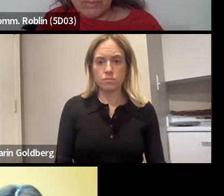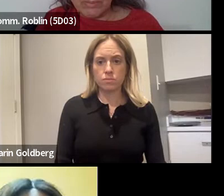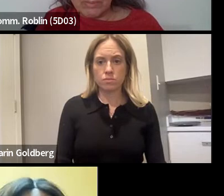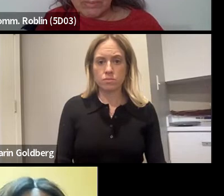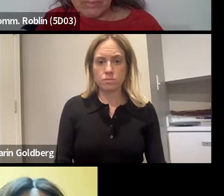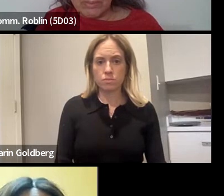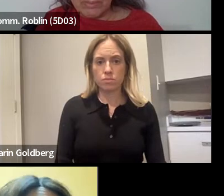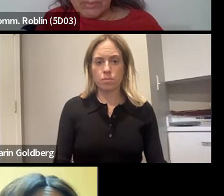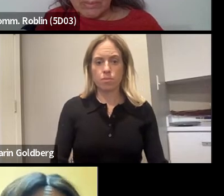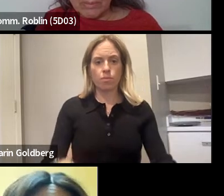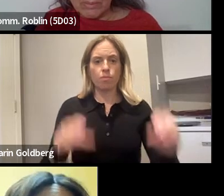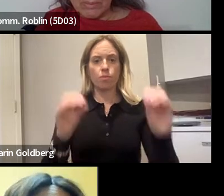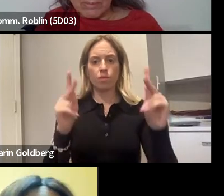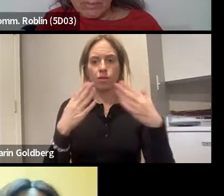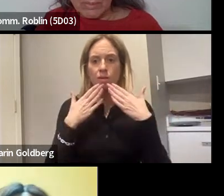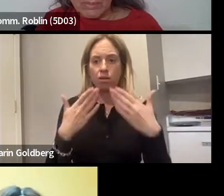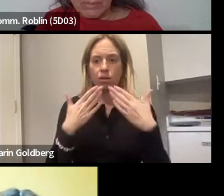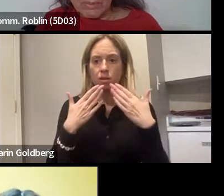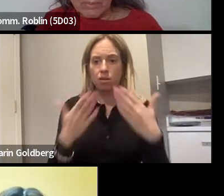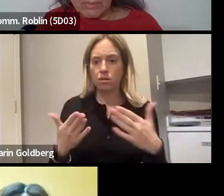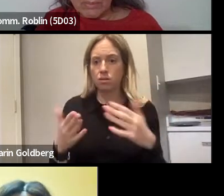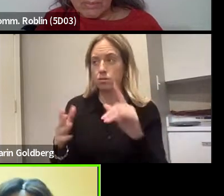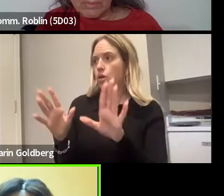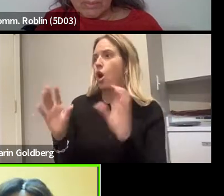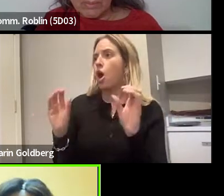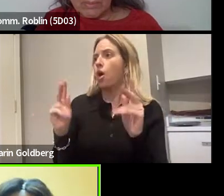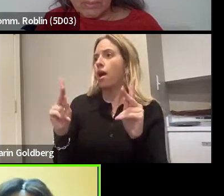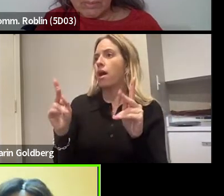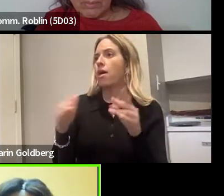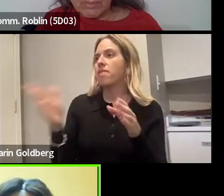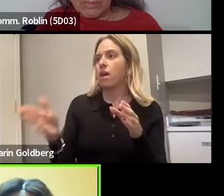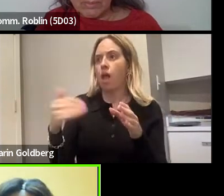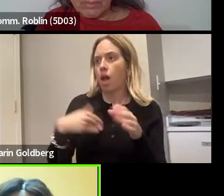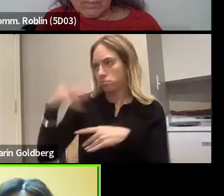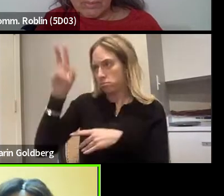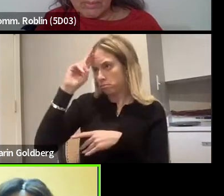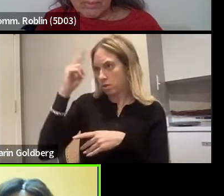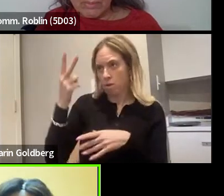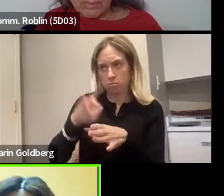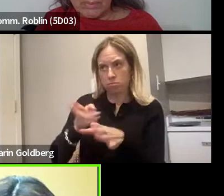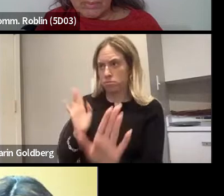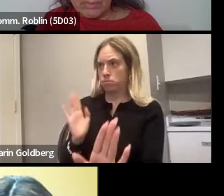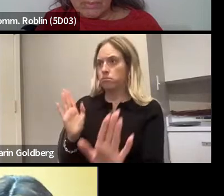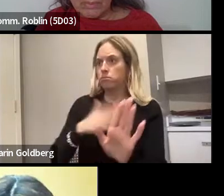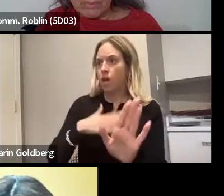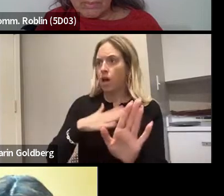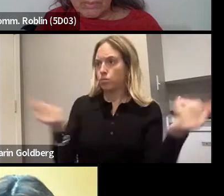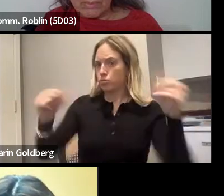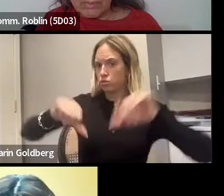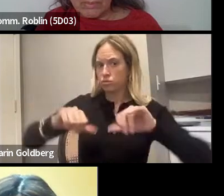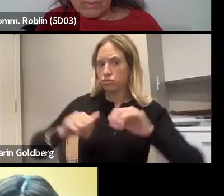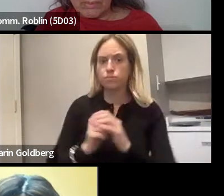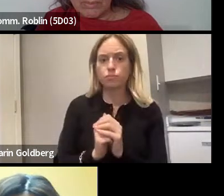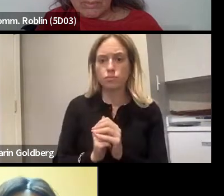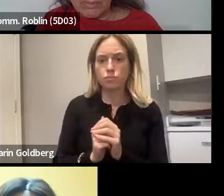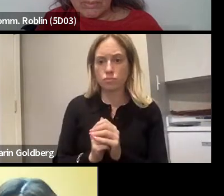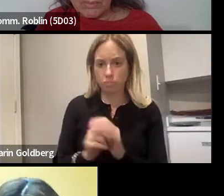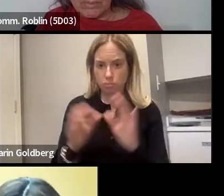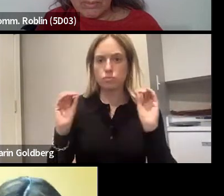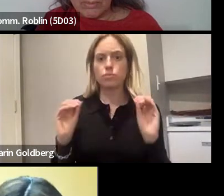Okay, thank you. Okay, well, then I withdraw my objection. Commissioner. Okay, Commissioner Henderson withdraws